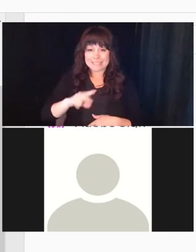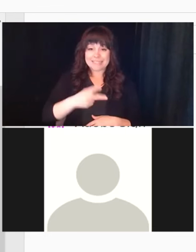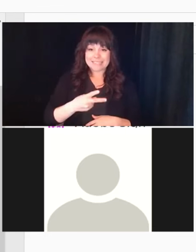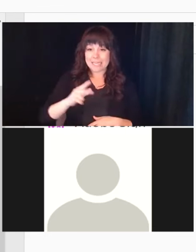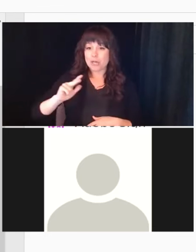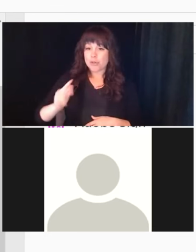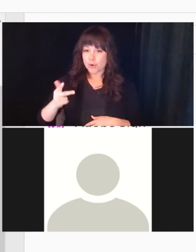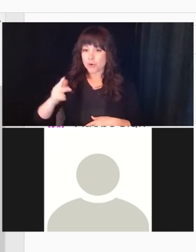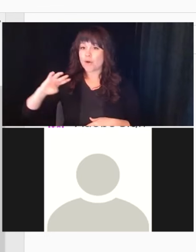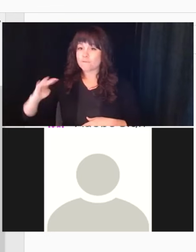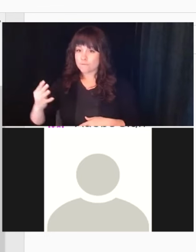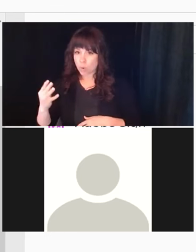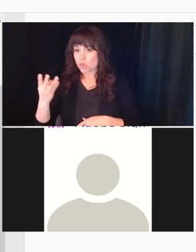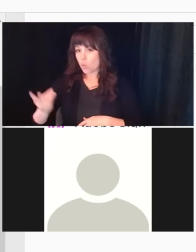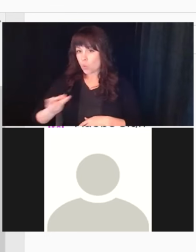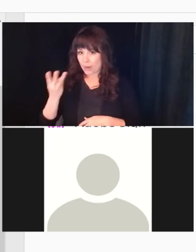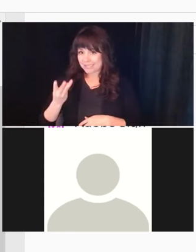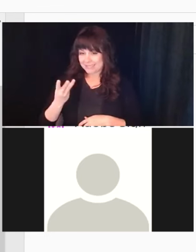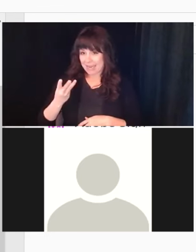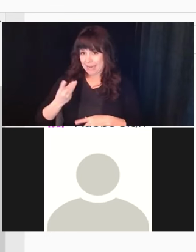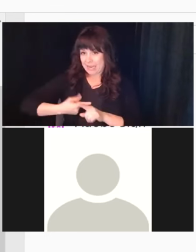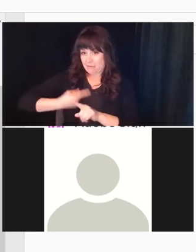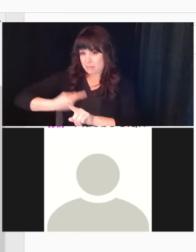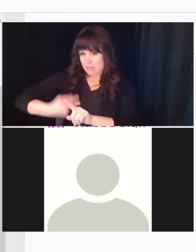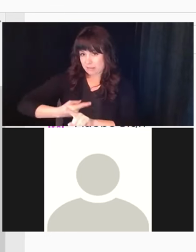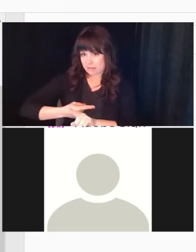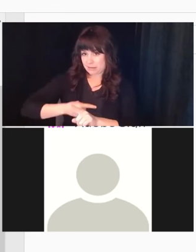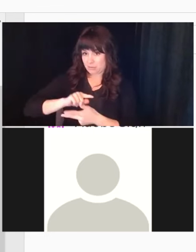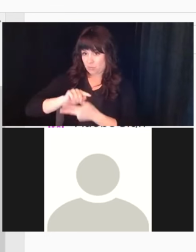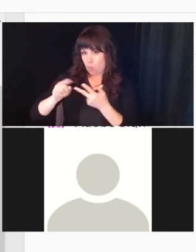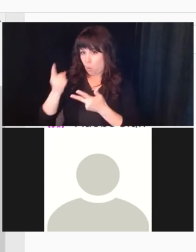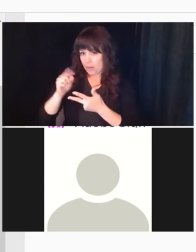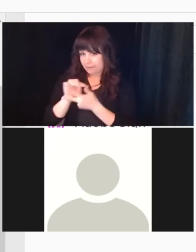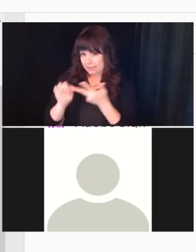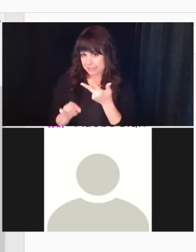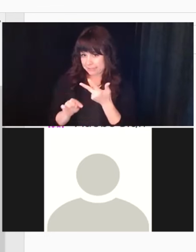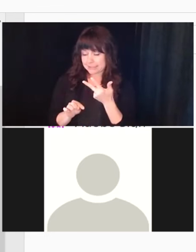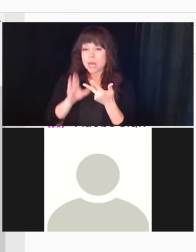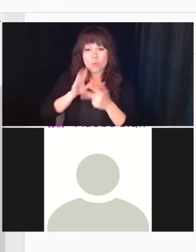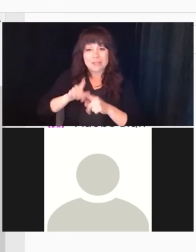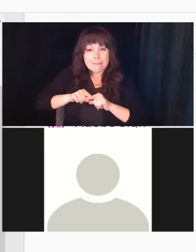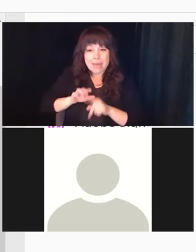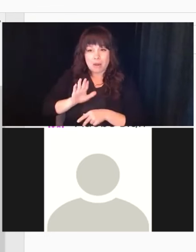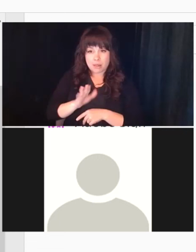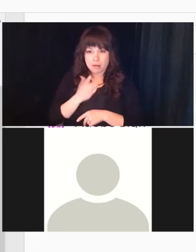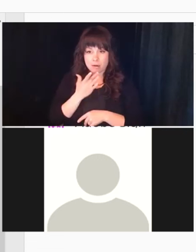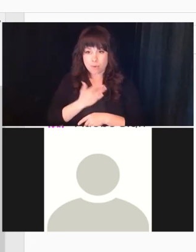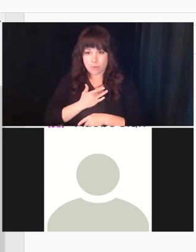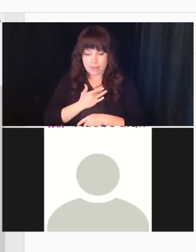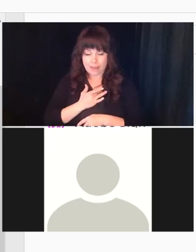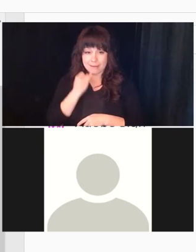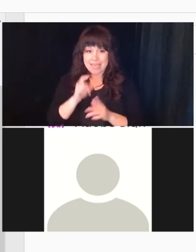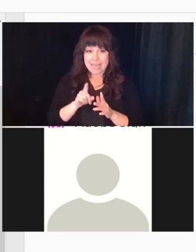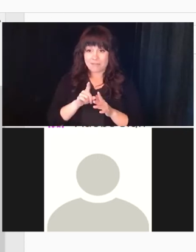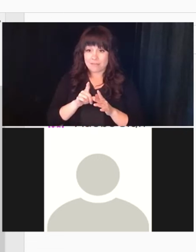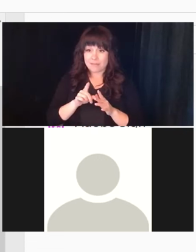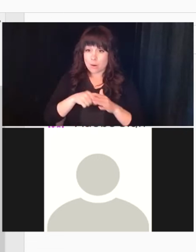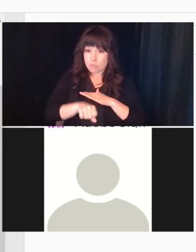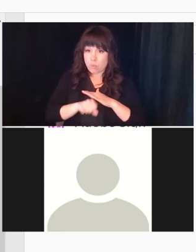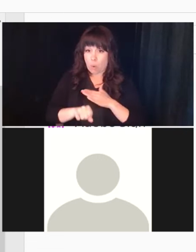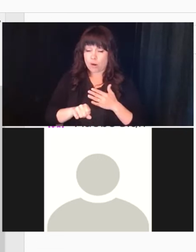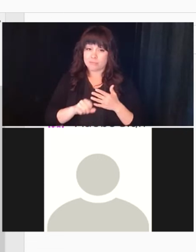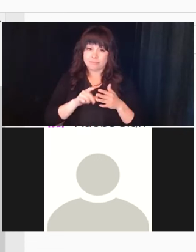that depends on their birth date. So if you have a client who was born in the beginning of the month, they can expect to